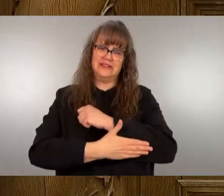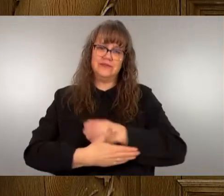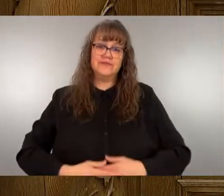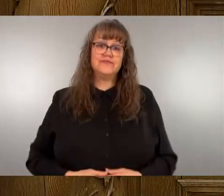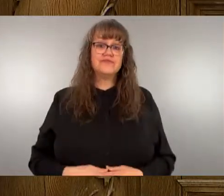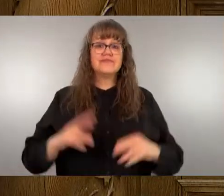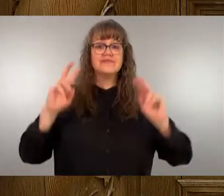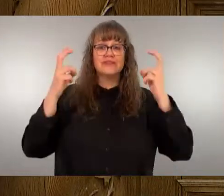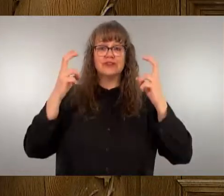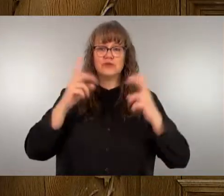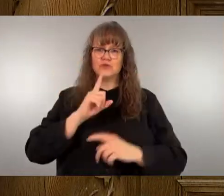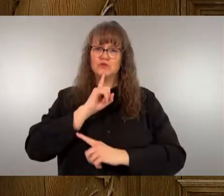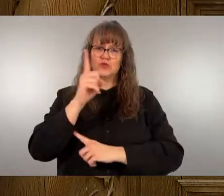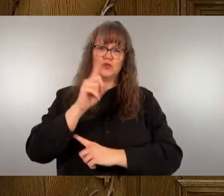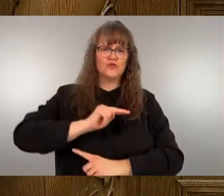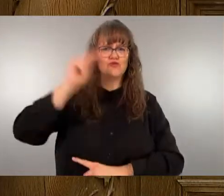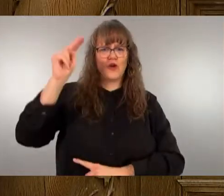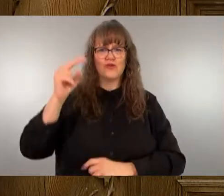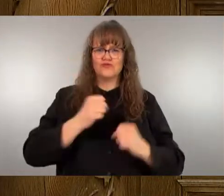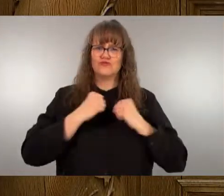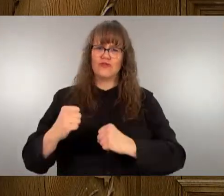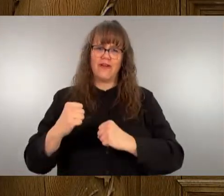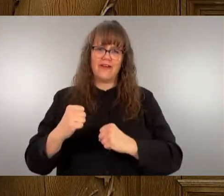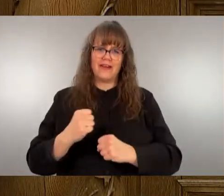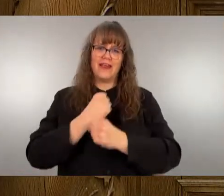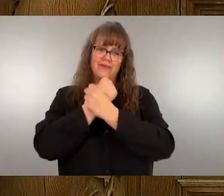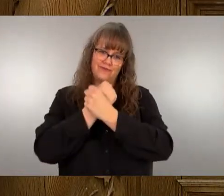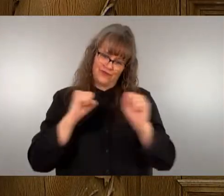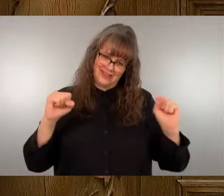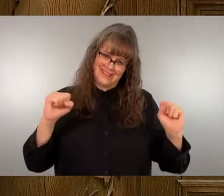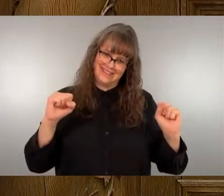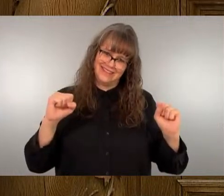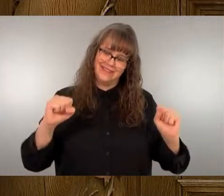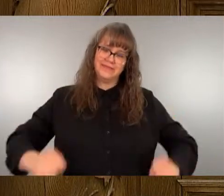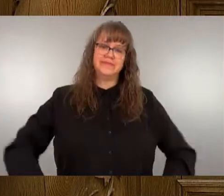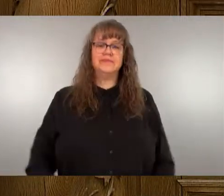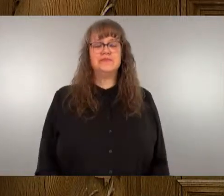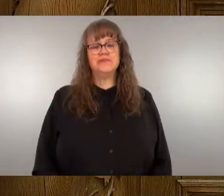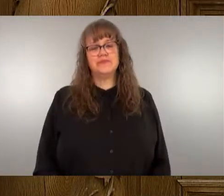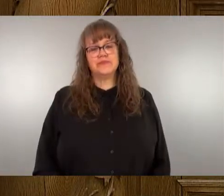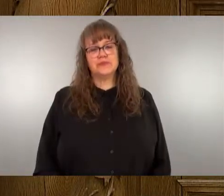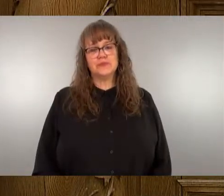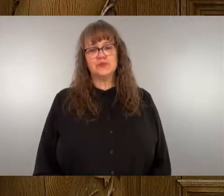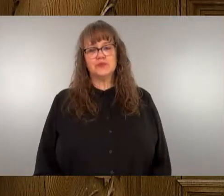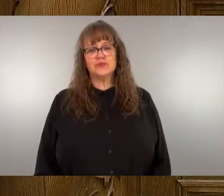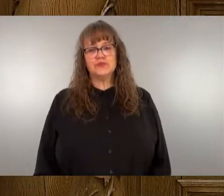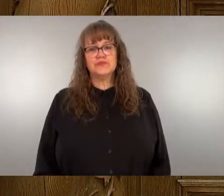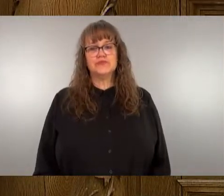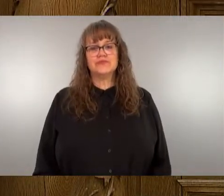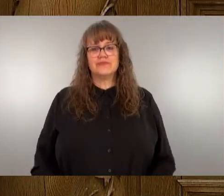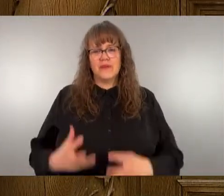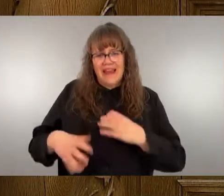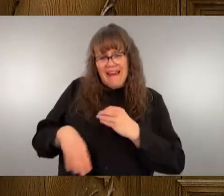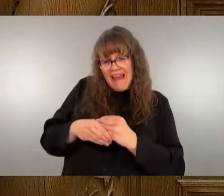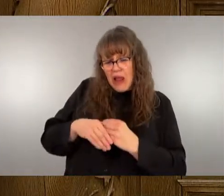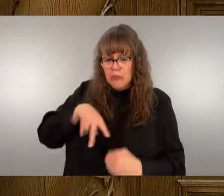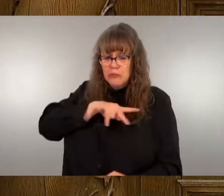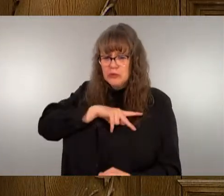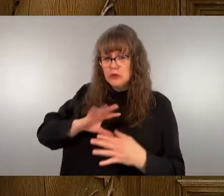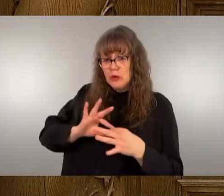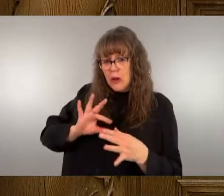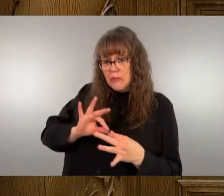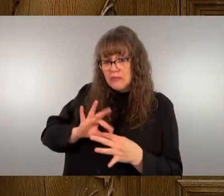On just a very quick personal note, I would like to thank you. It's been my sincere pleasure to deliver my first